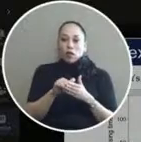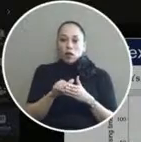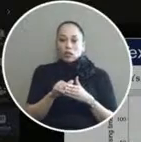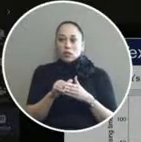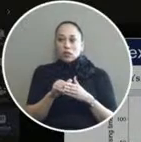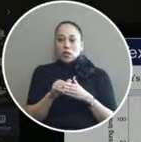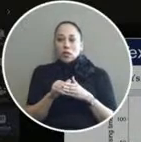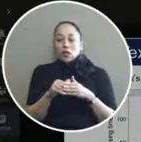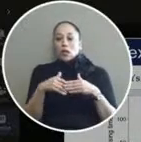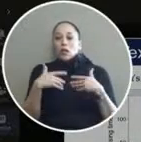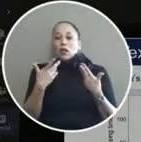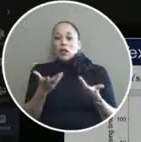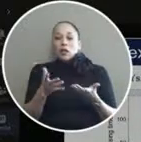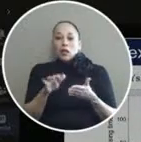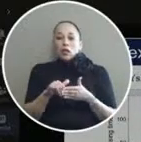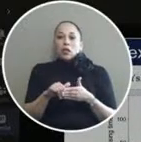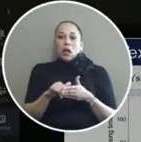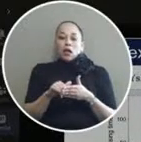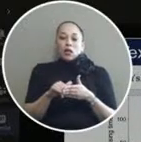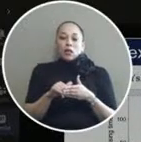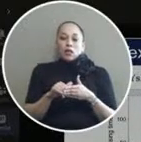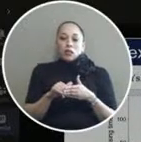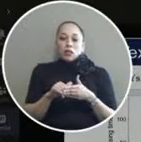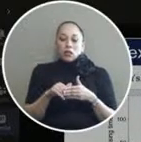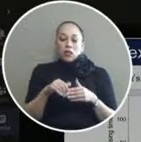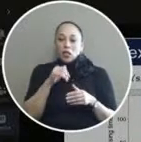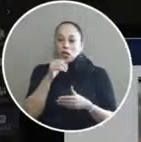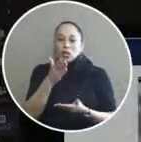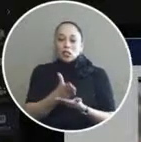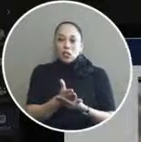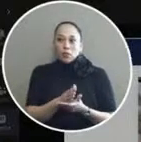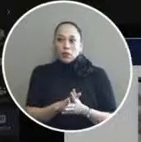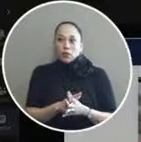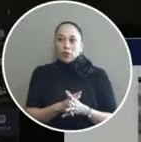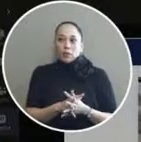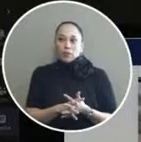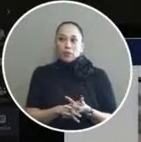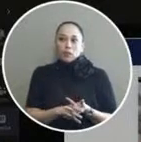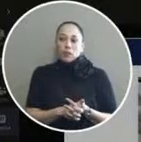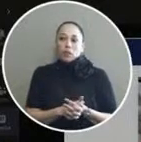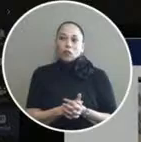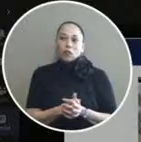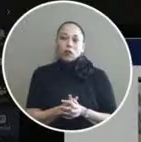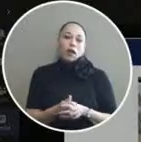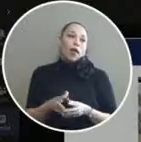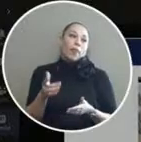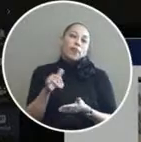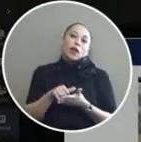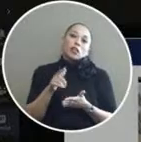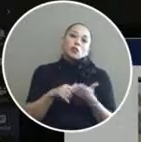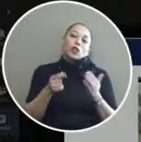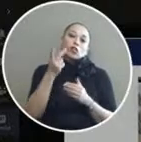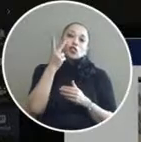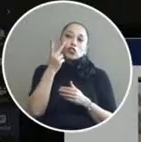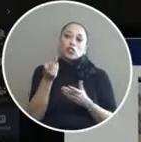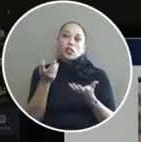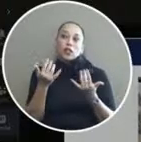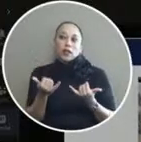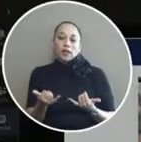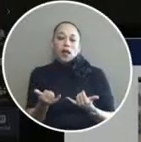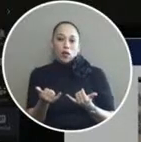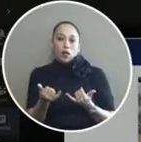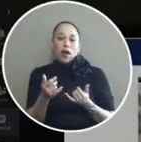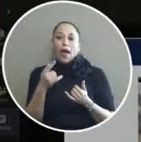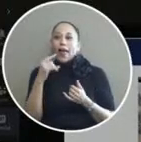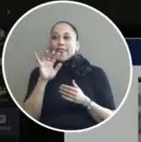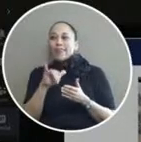additional lanes, we'll essentially take the savings and then stop the coverage. So this is what you'll see right now on any given day of the week,